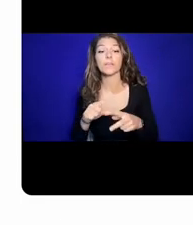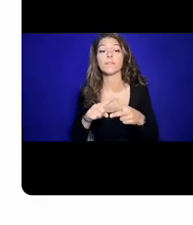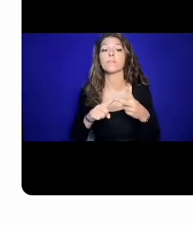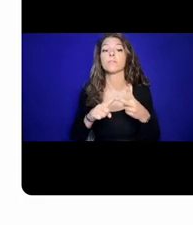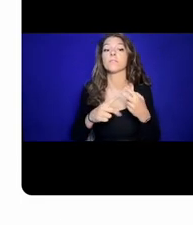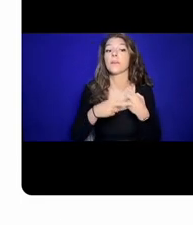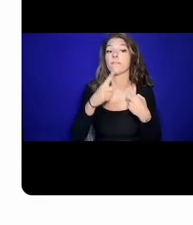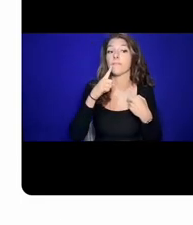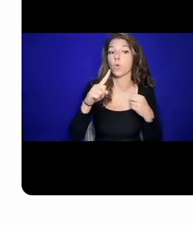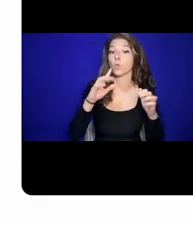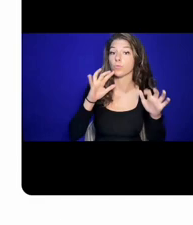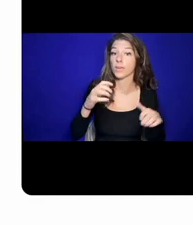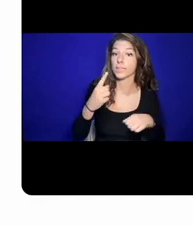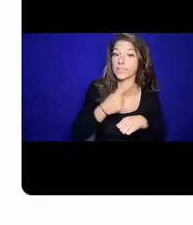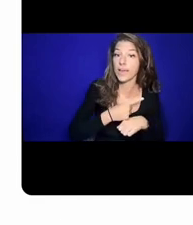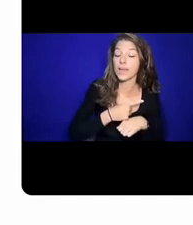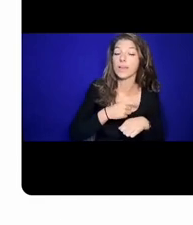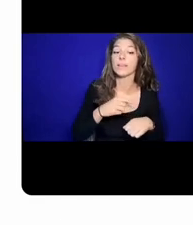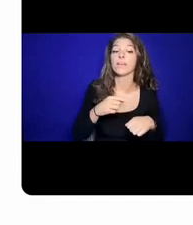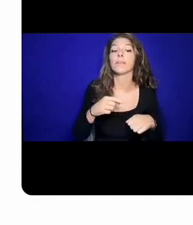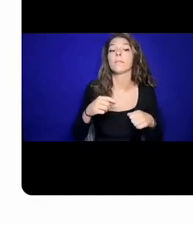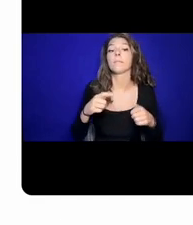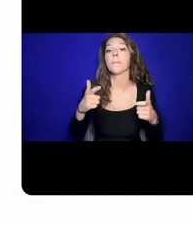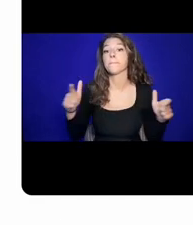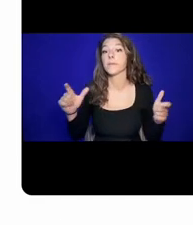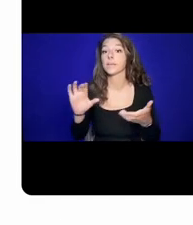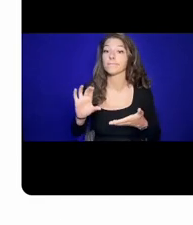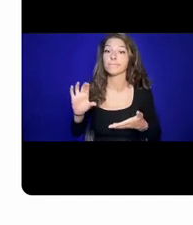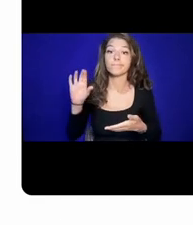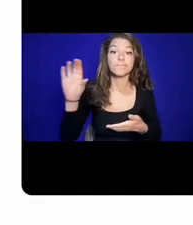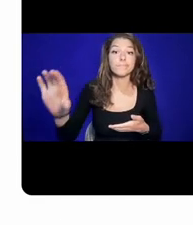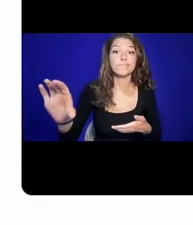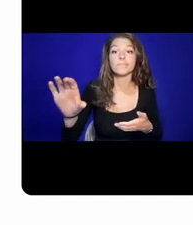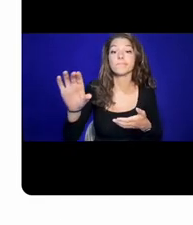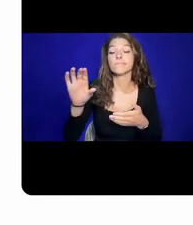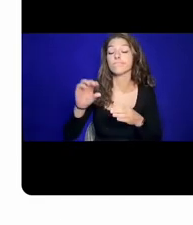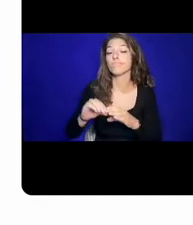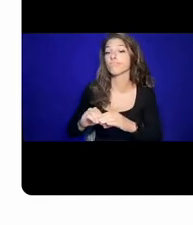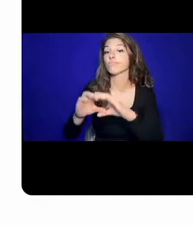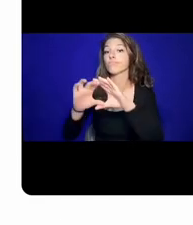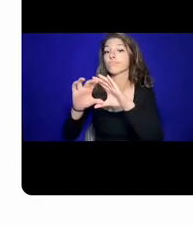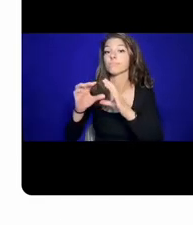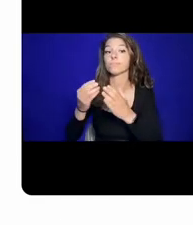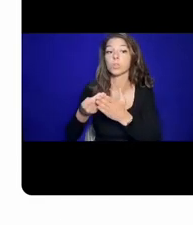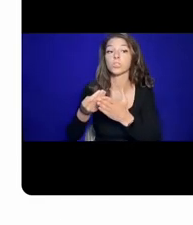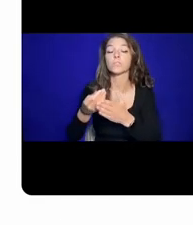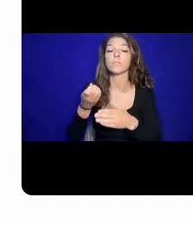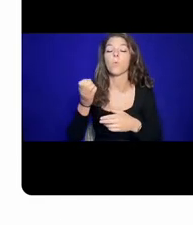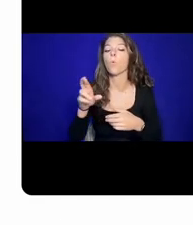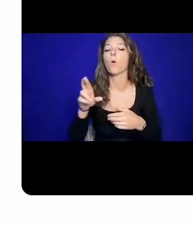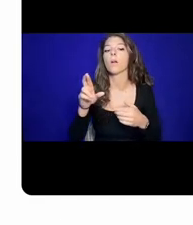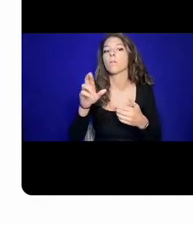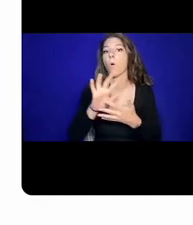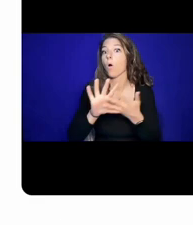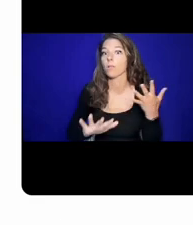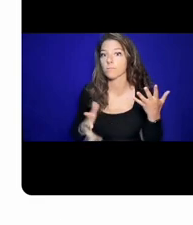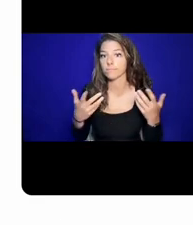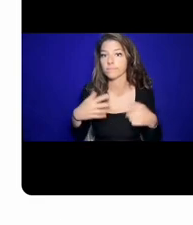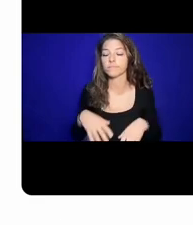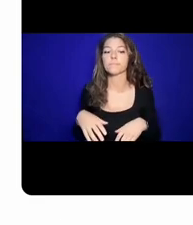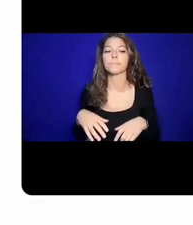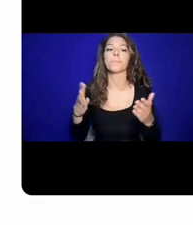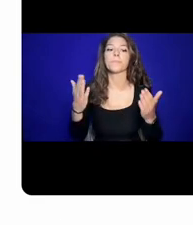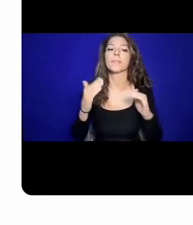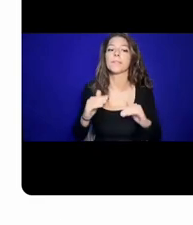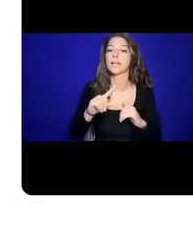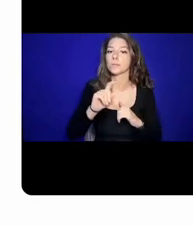saving for a rainy day? Maybe it's a larger purchase for a longer time to save, or maybe it's all of the above. The next